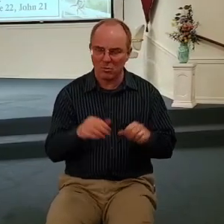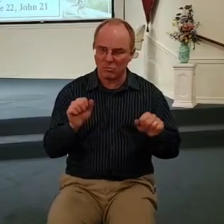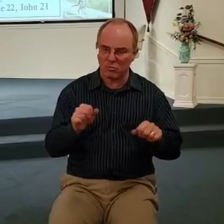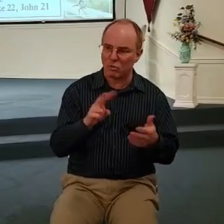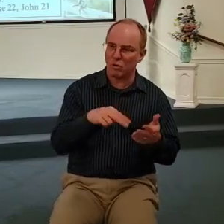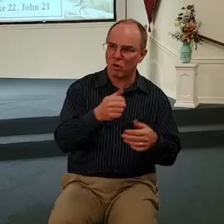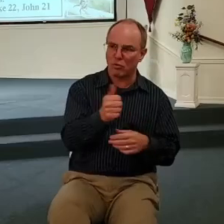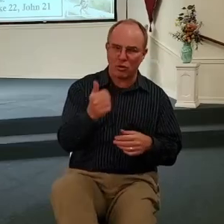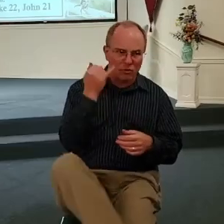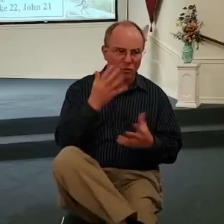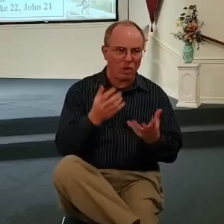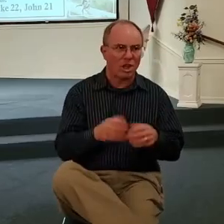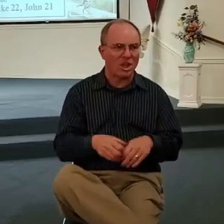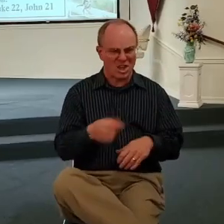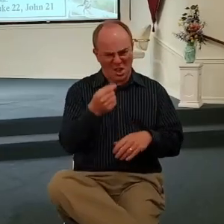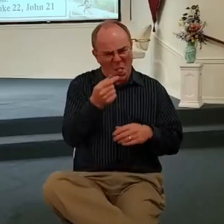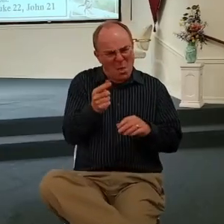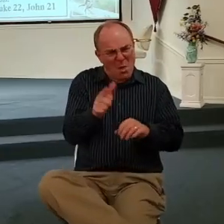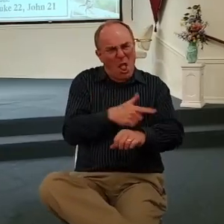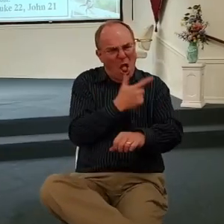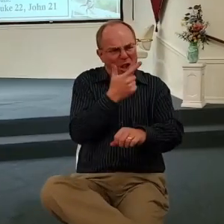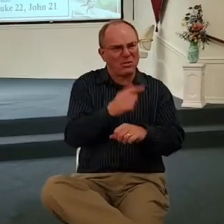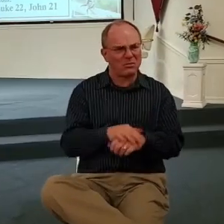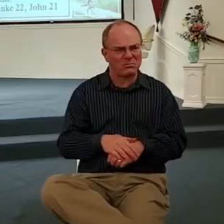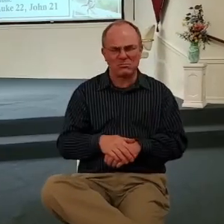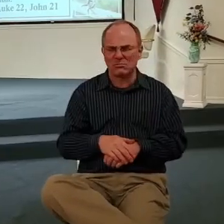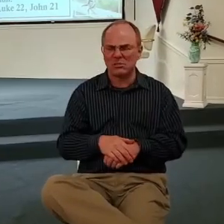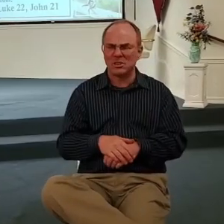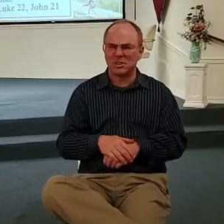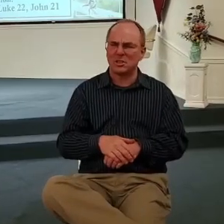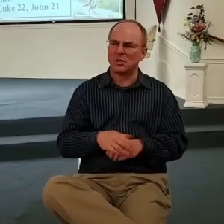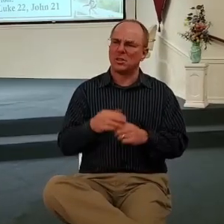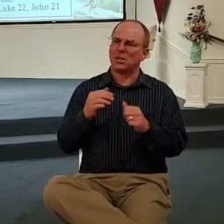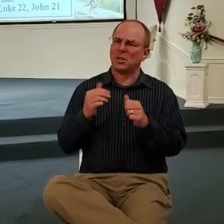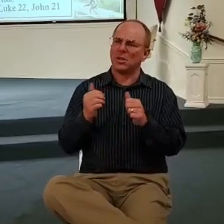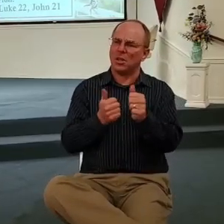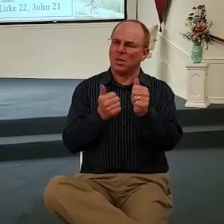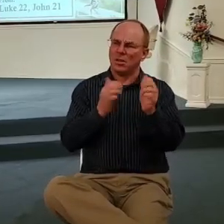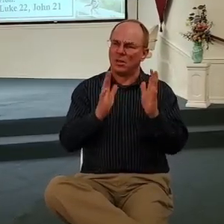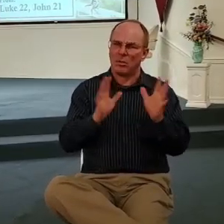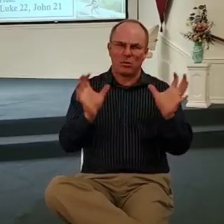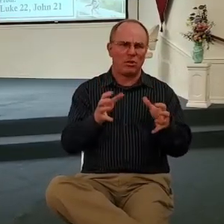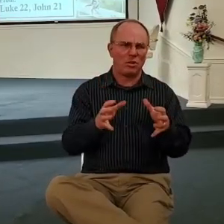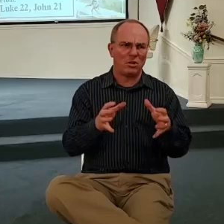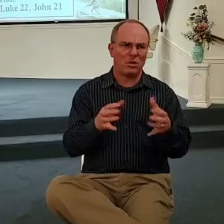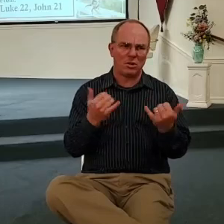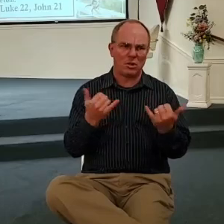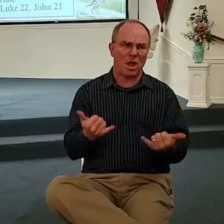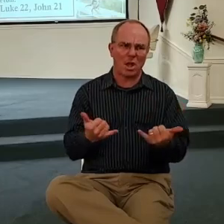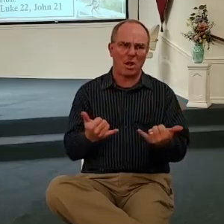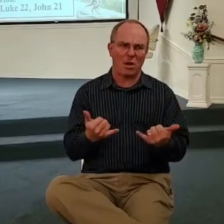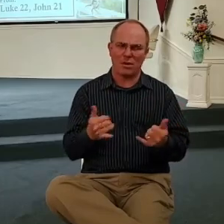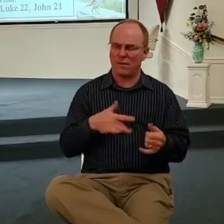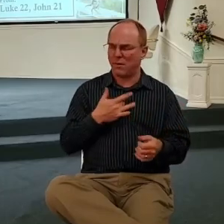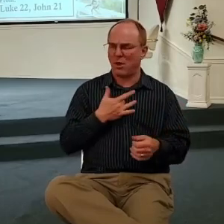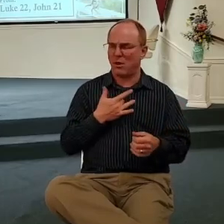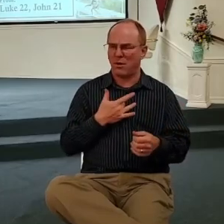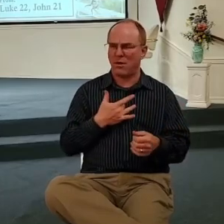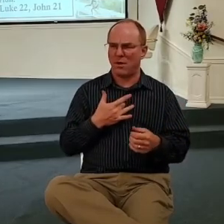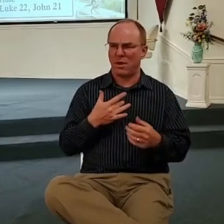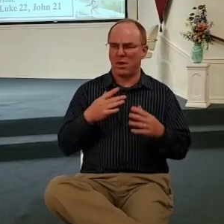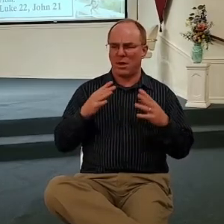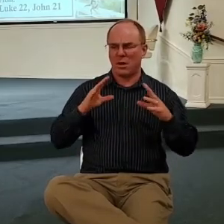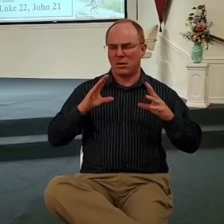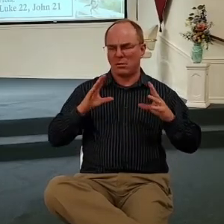It's a little lengthy. You see, the disciples at this point are pretty defeated. In fact, Peter and